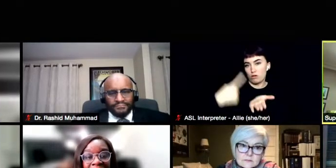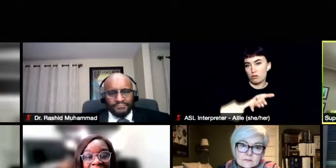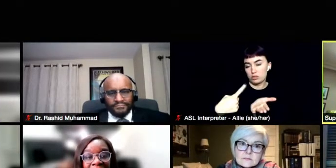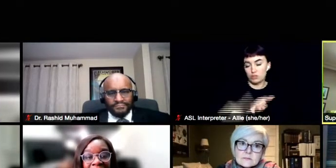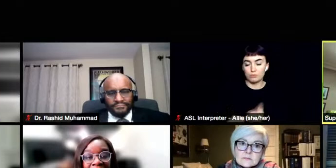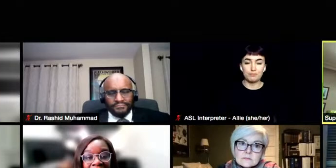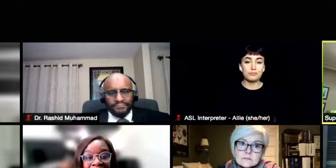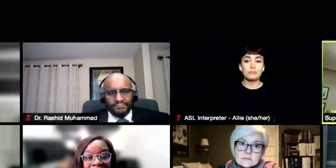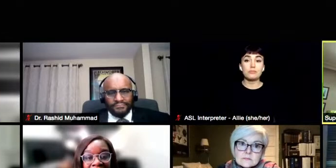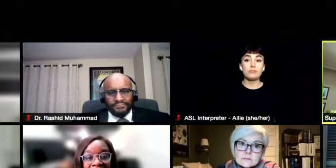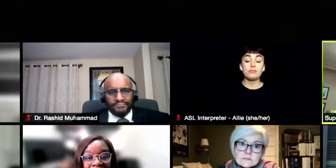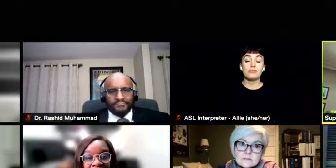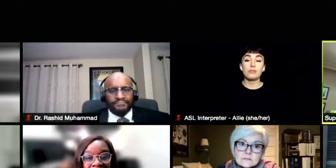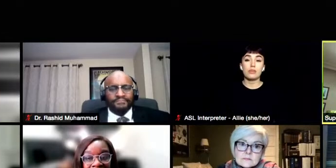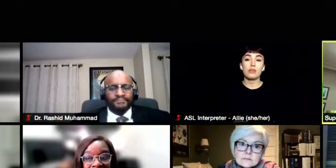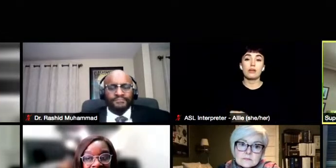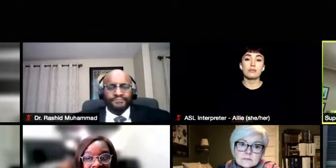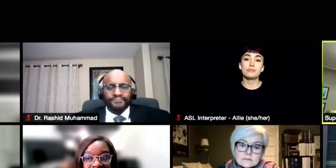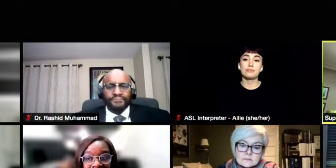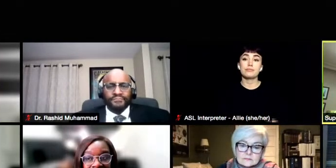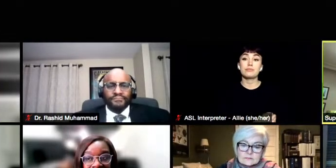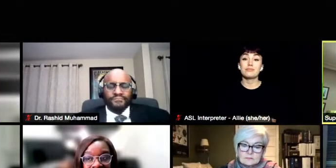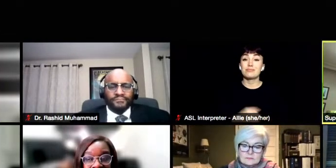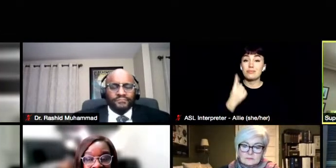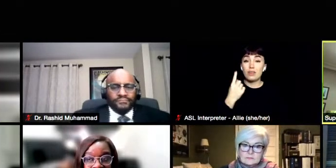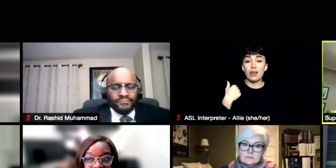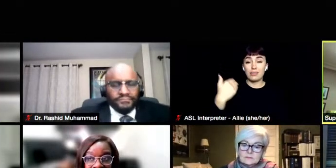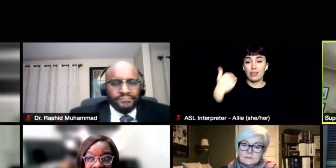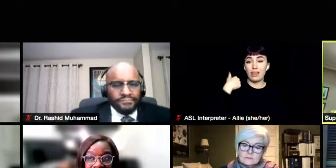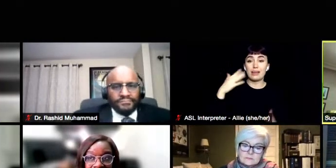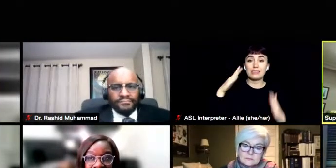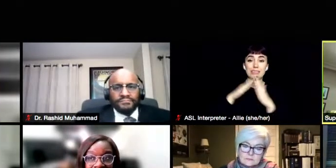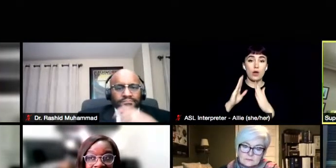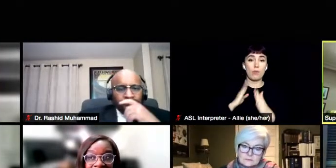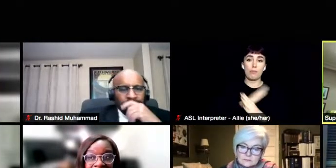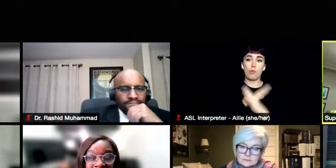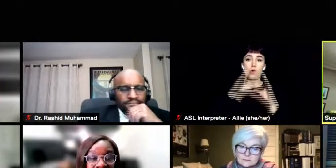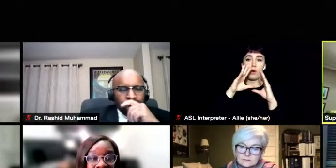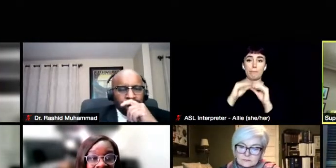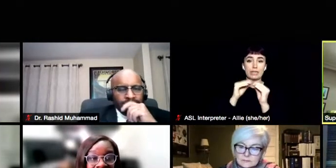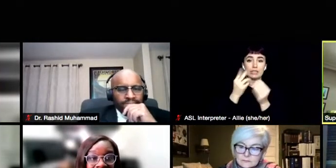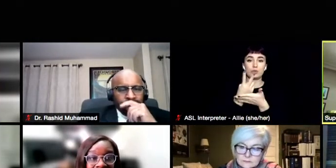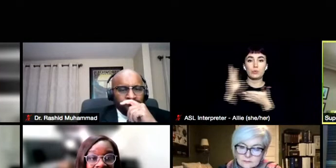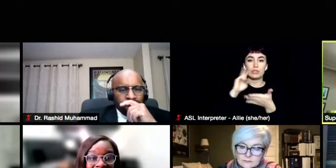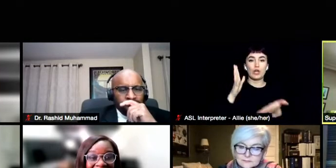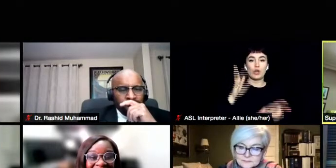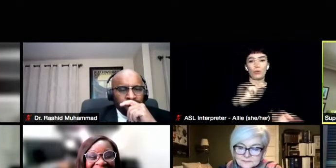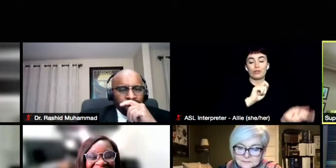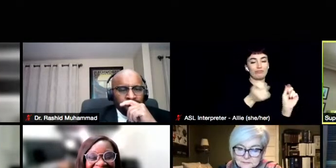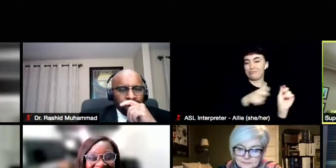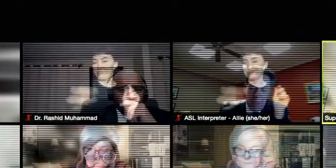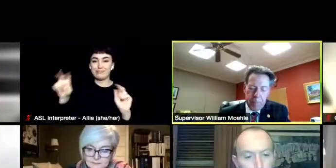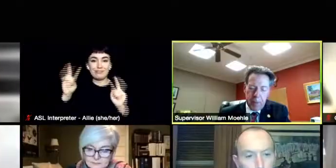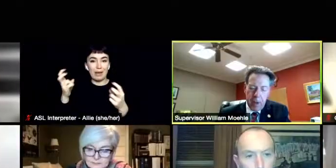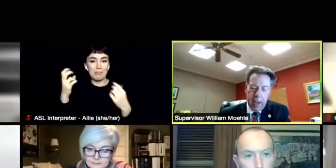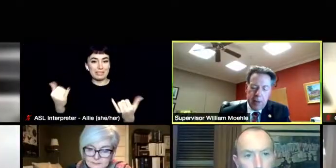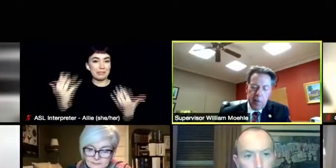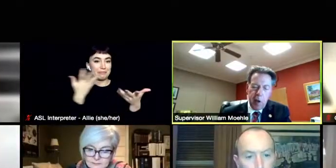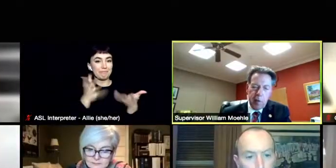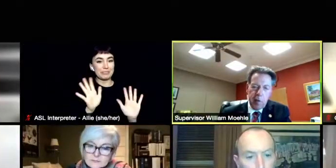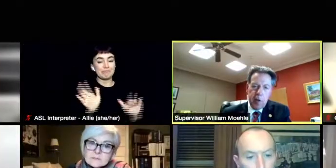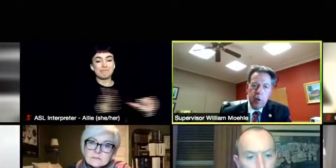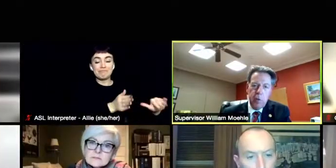Now, at the last town board meeting 2 weeks ago, we're changing gears here now,